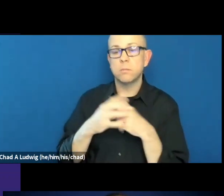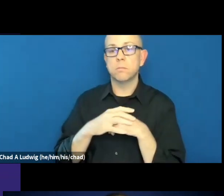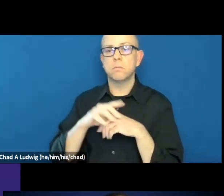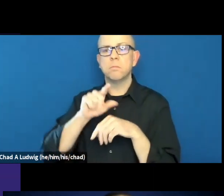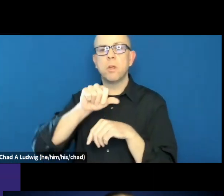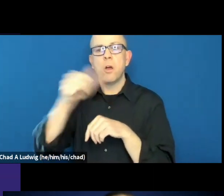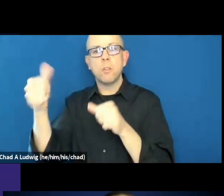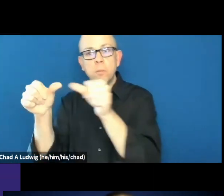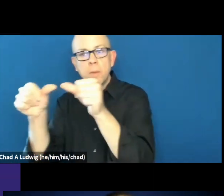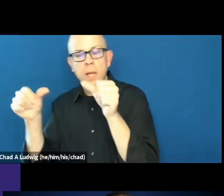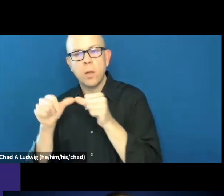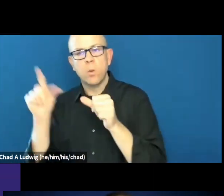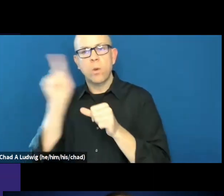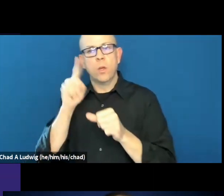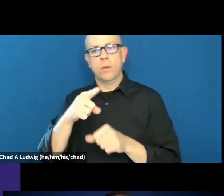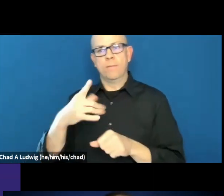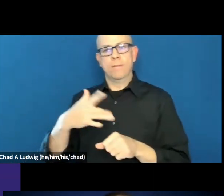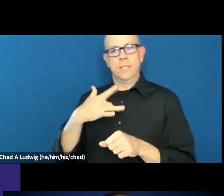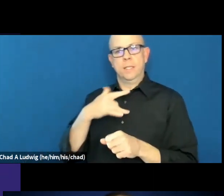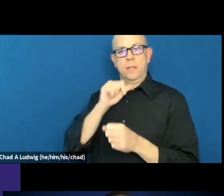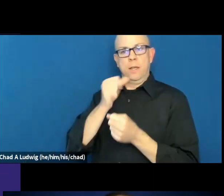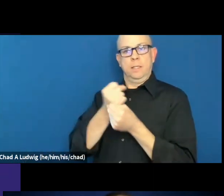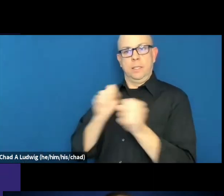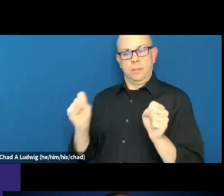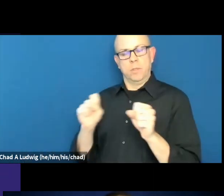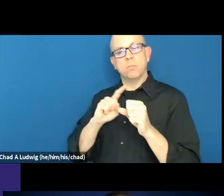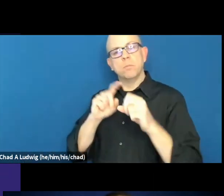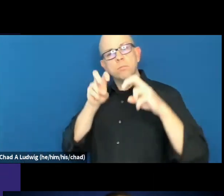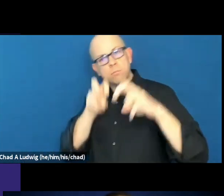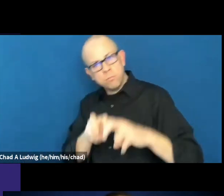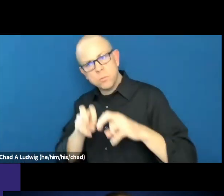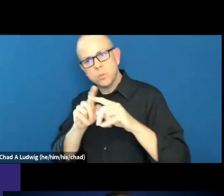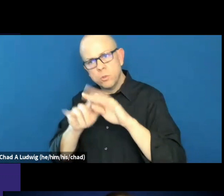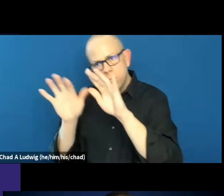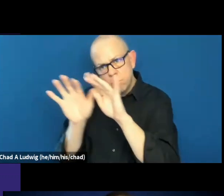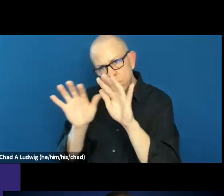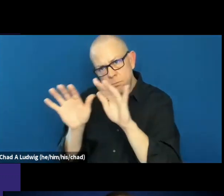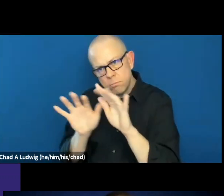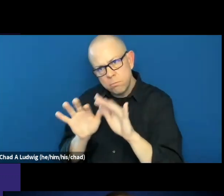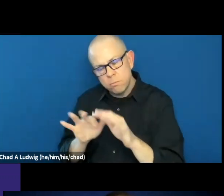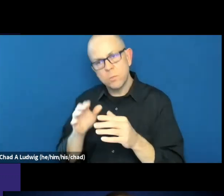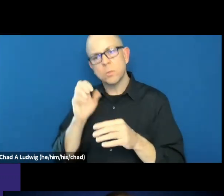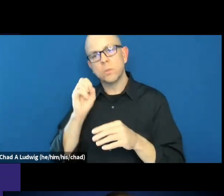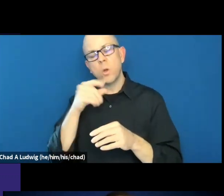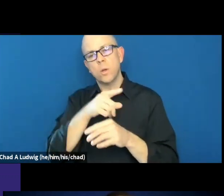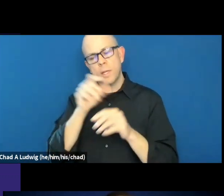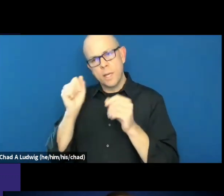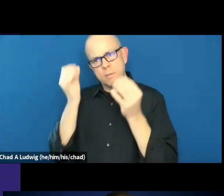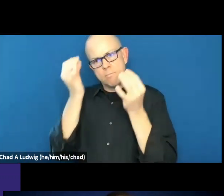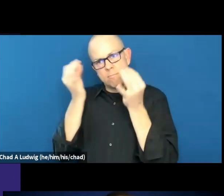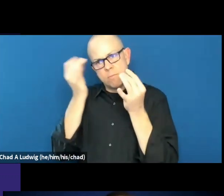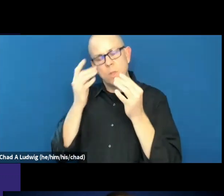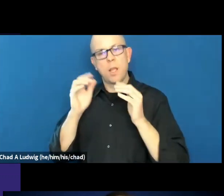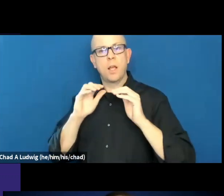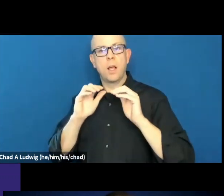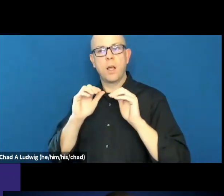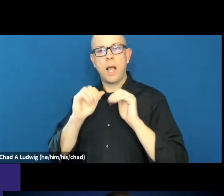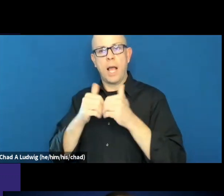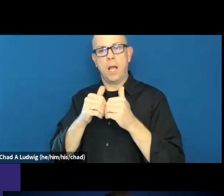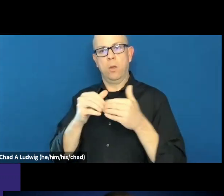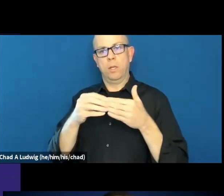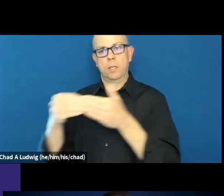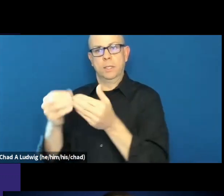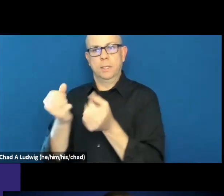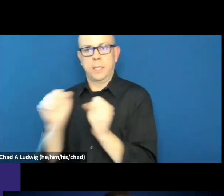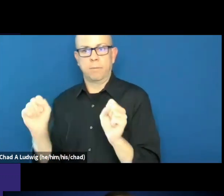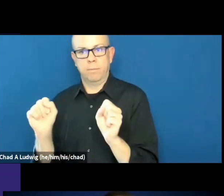home, a safe workplace, or other space where you may feel unsafe. We can work together to help set something like that